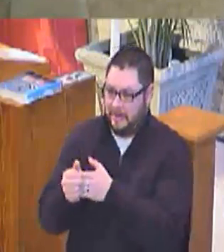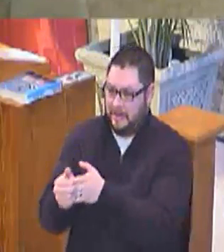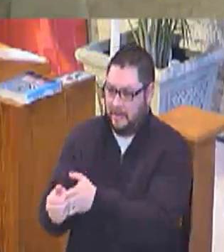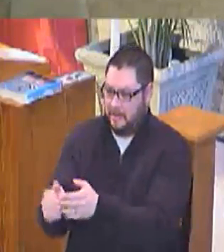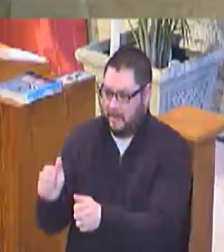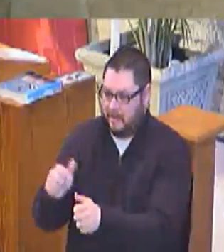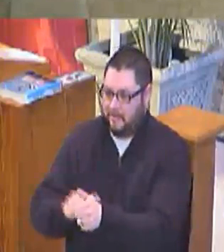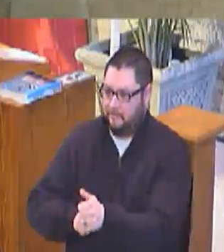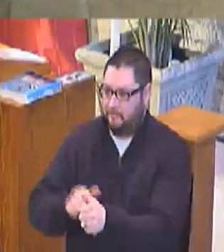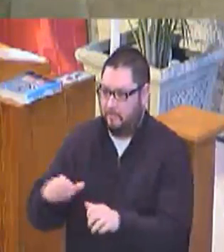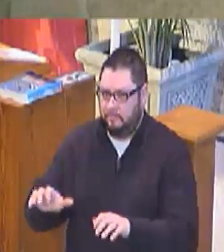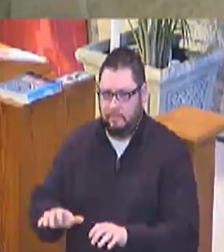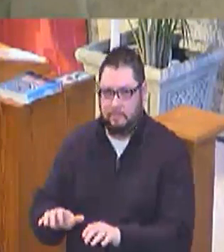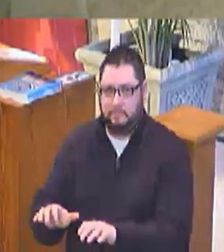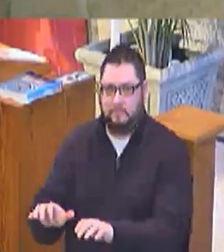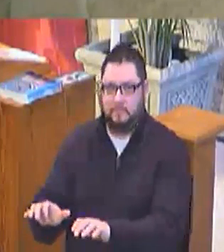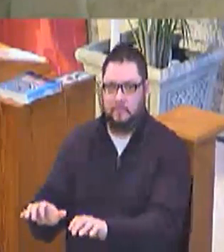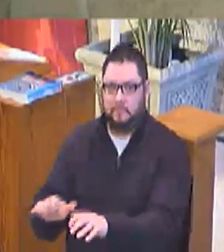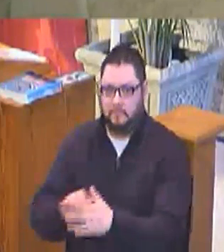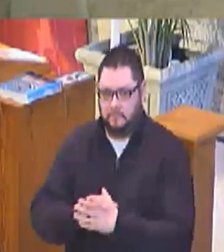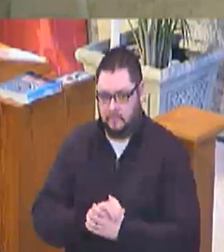Let inward love,